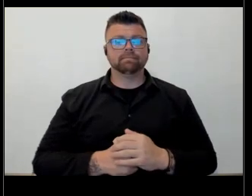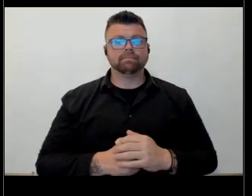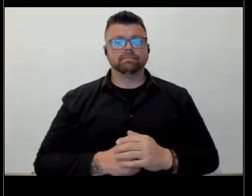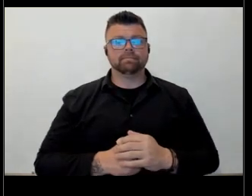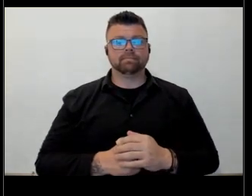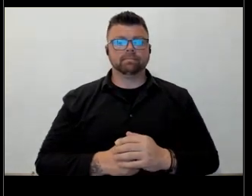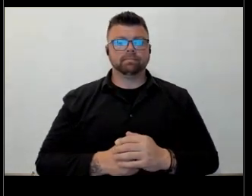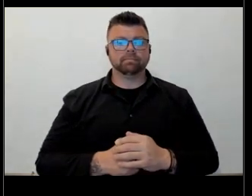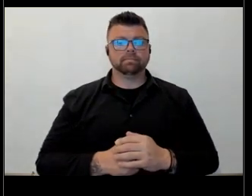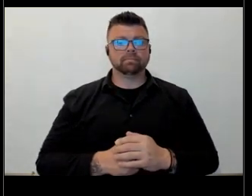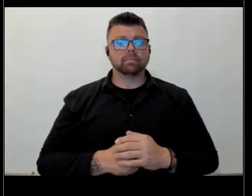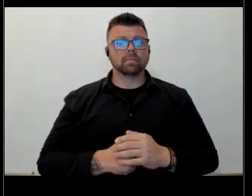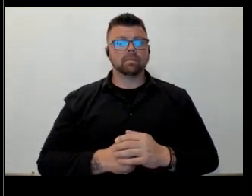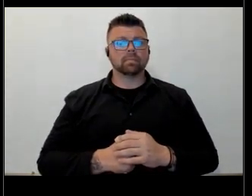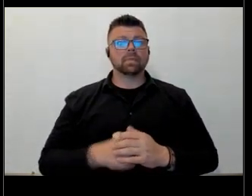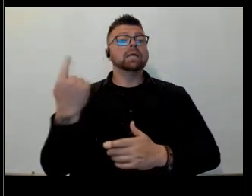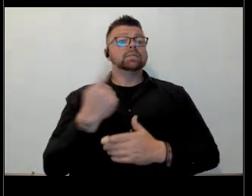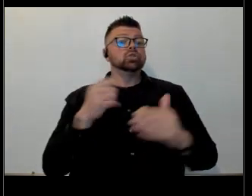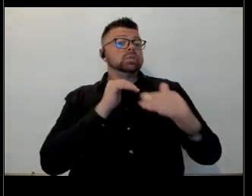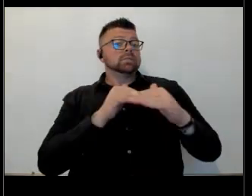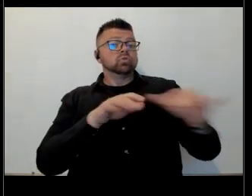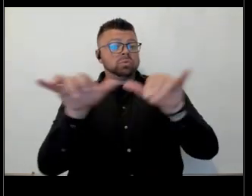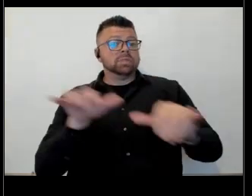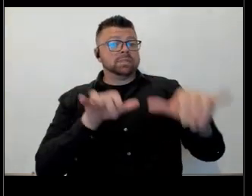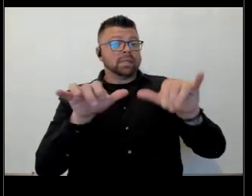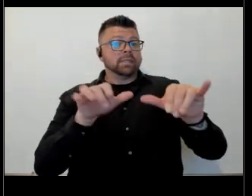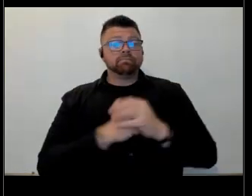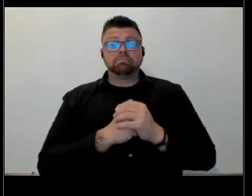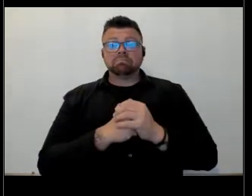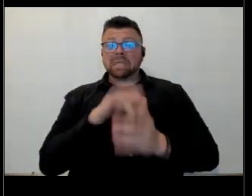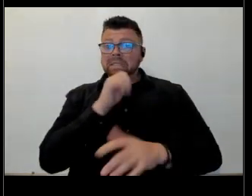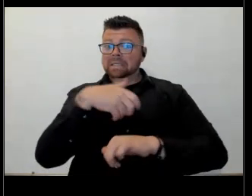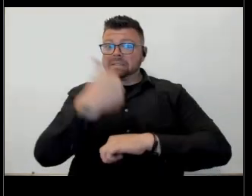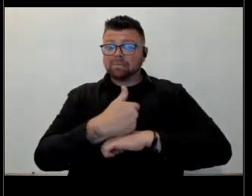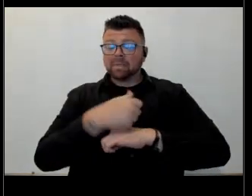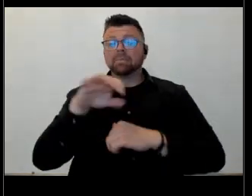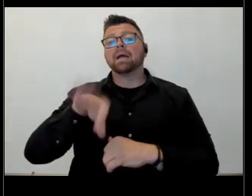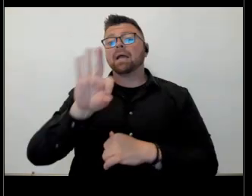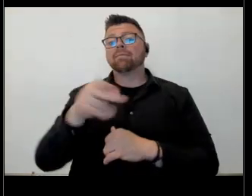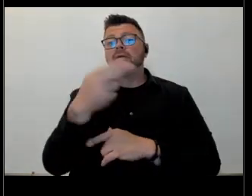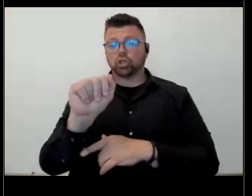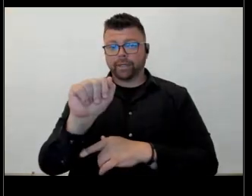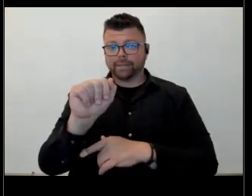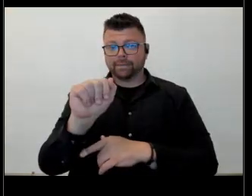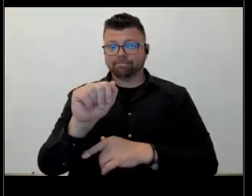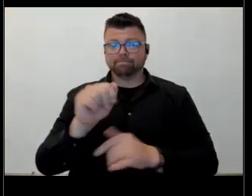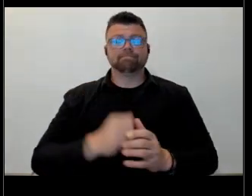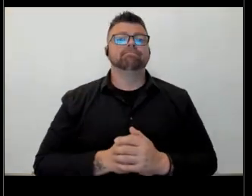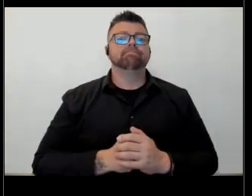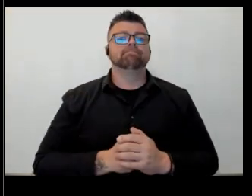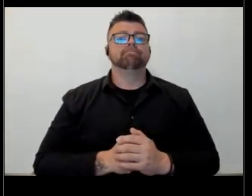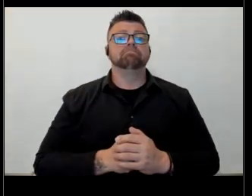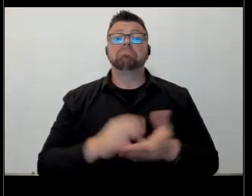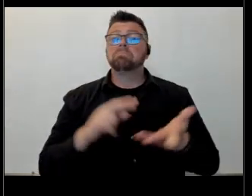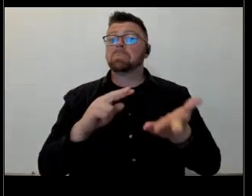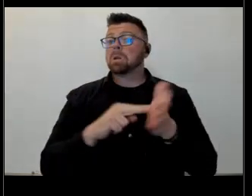A single accessibility standard is not established by the FHA.